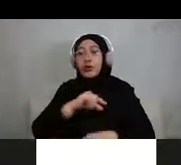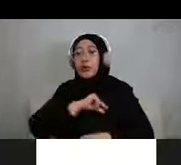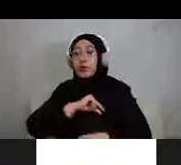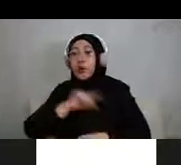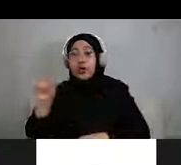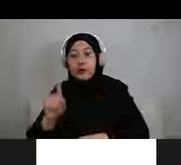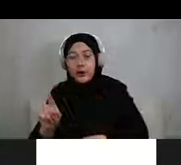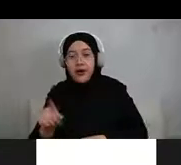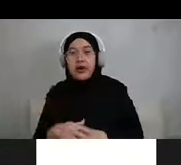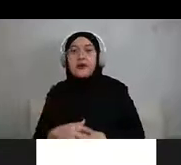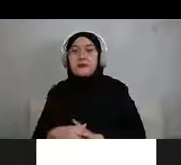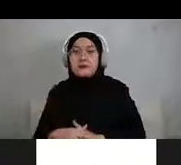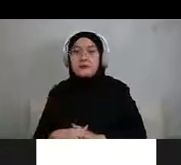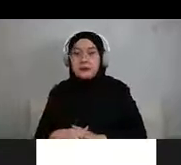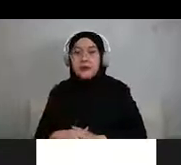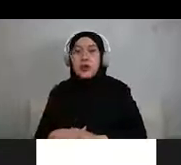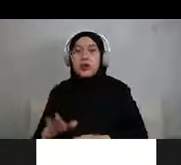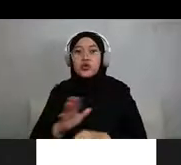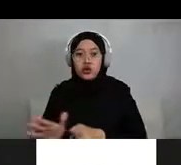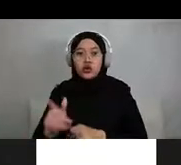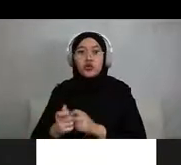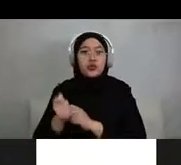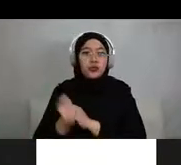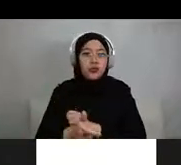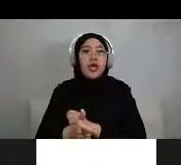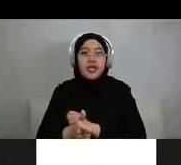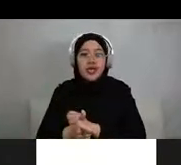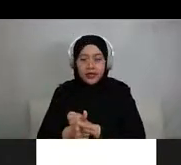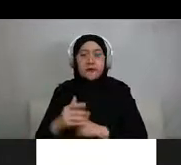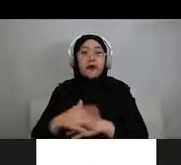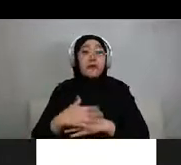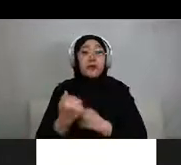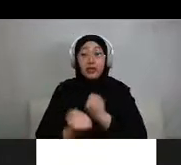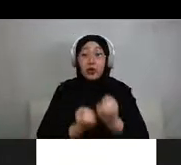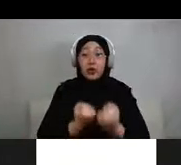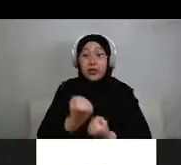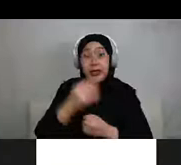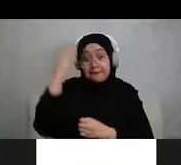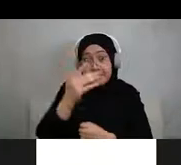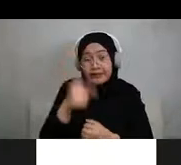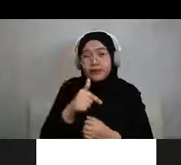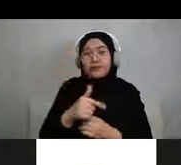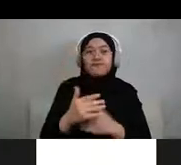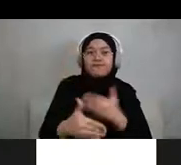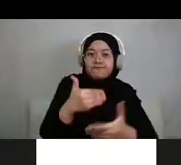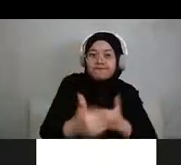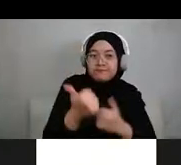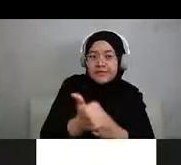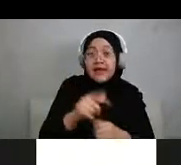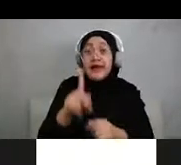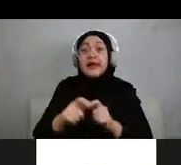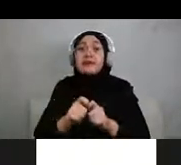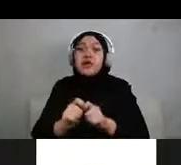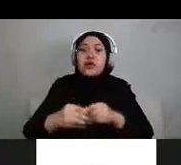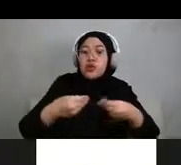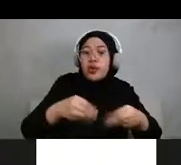cost for the bus company. So here the debt amount available for financing was 57%. And the equity